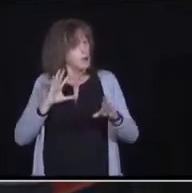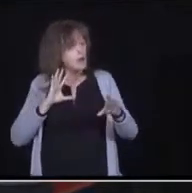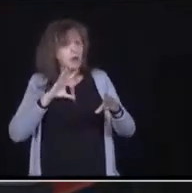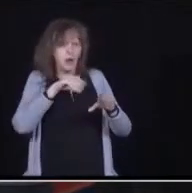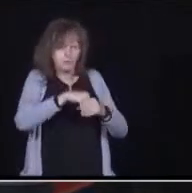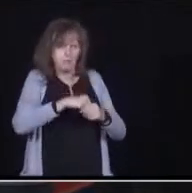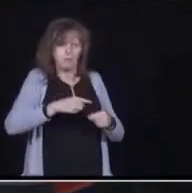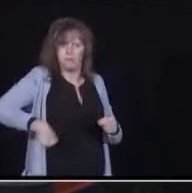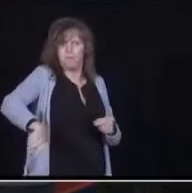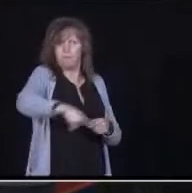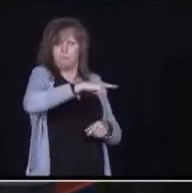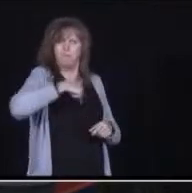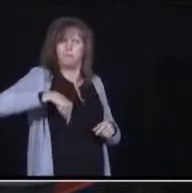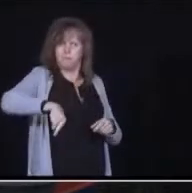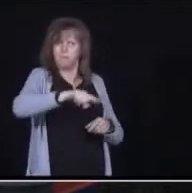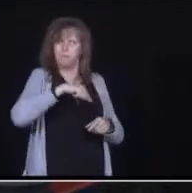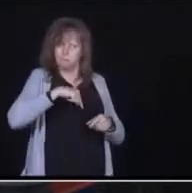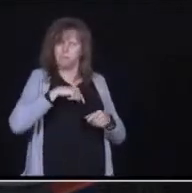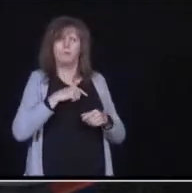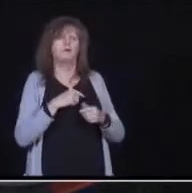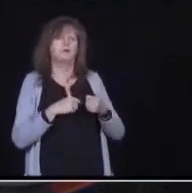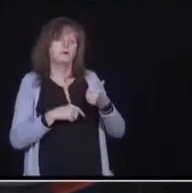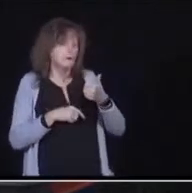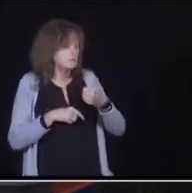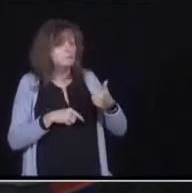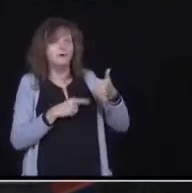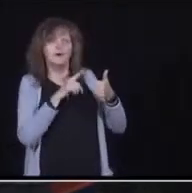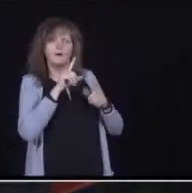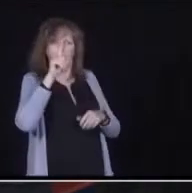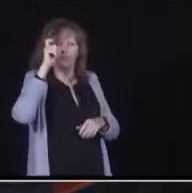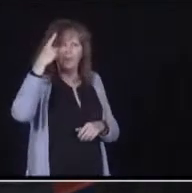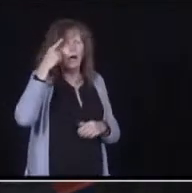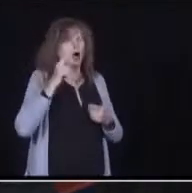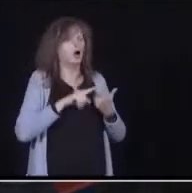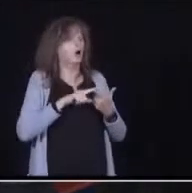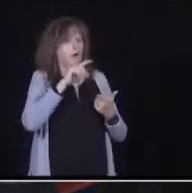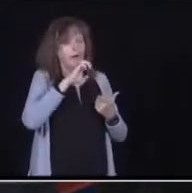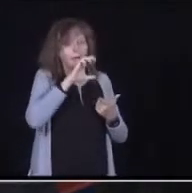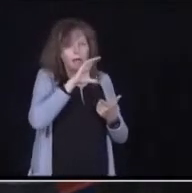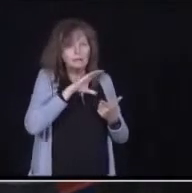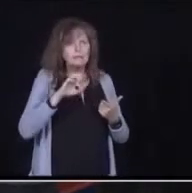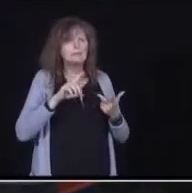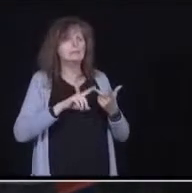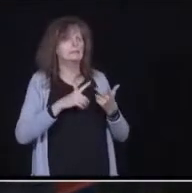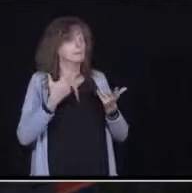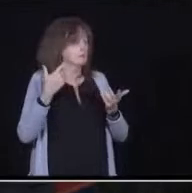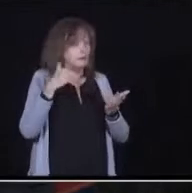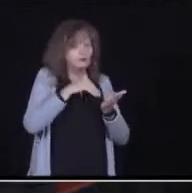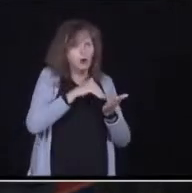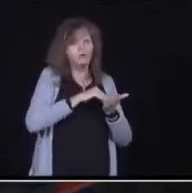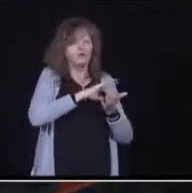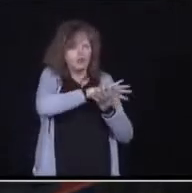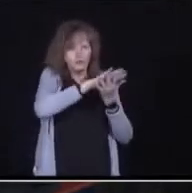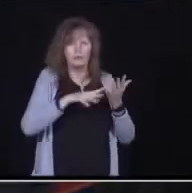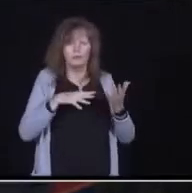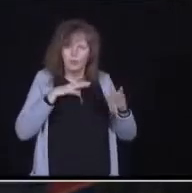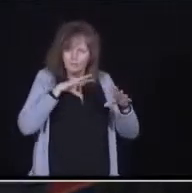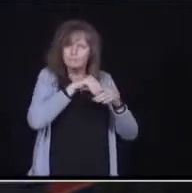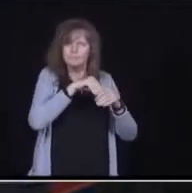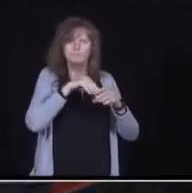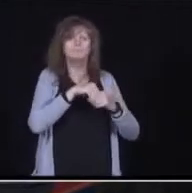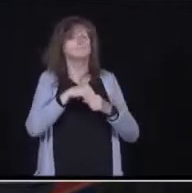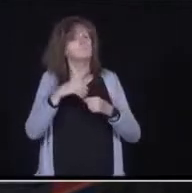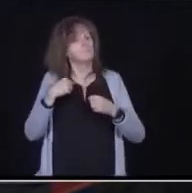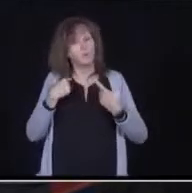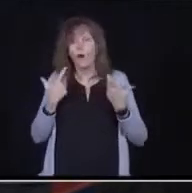Heyer to unveil the latest example of how we're leveraging Ontario technology and innovation to keep Ontarians safe